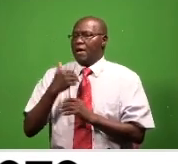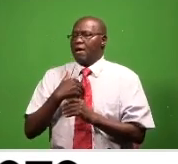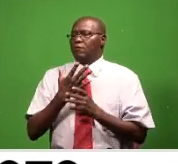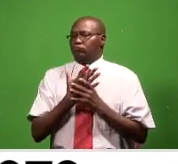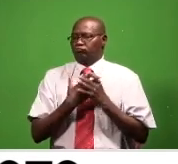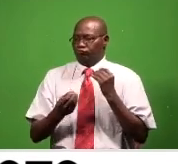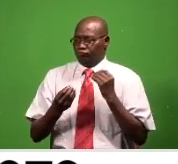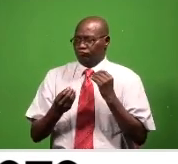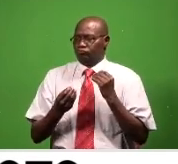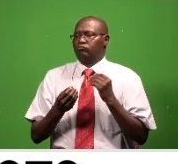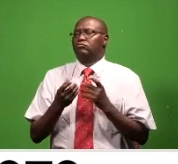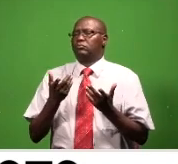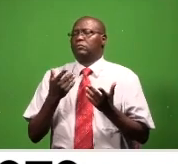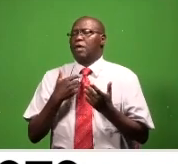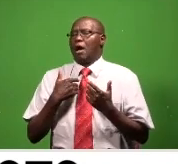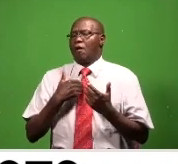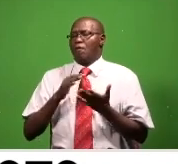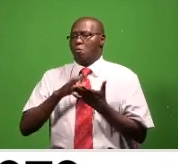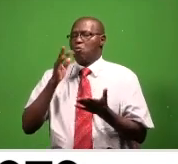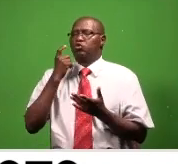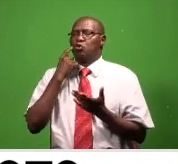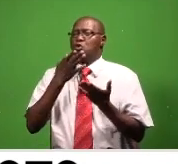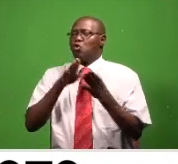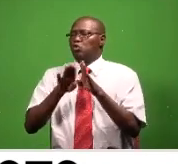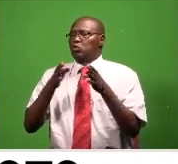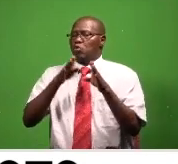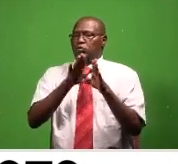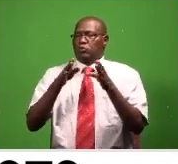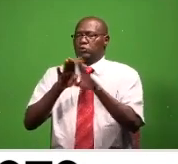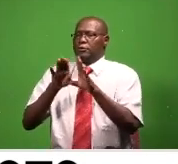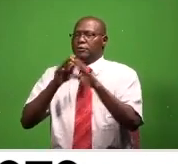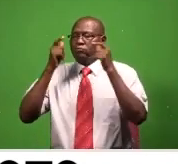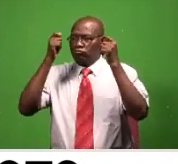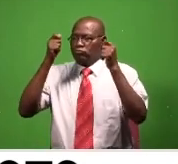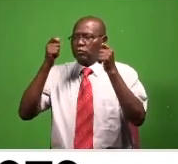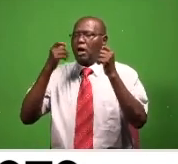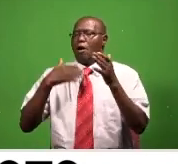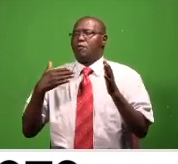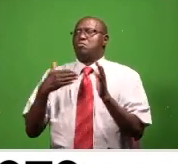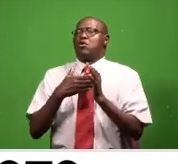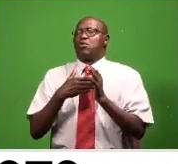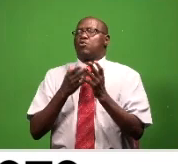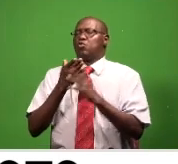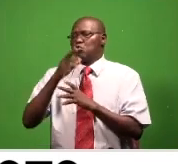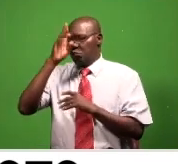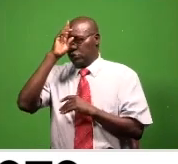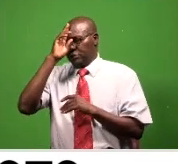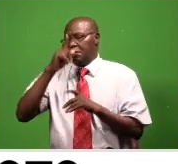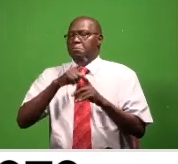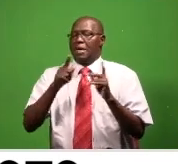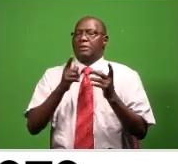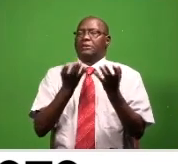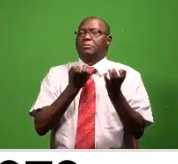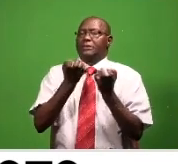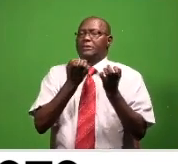most of their shops remain closed. Although the demonstrations in Nairobi were cut short by police officers, the traders have noted that